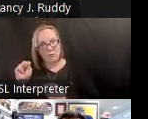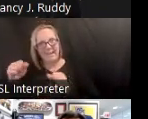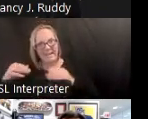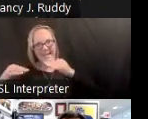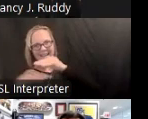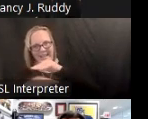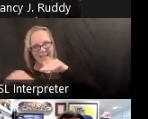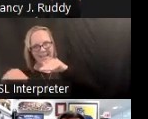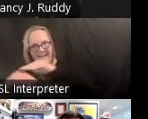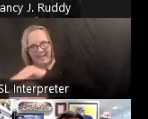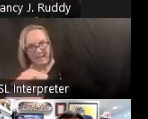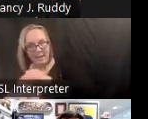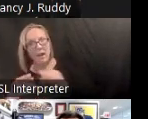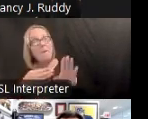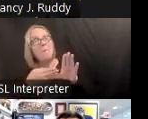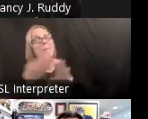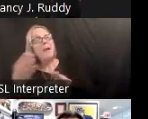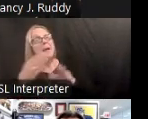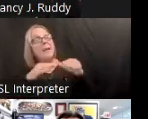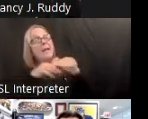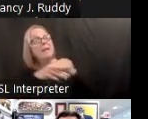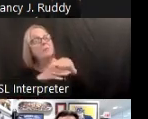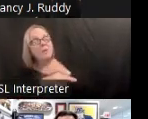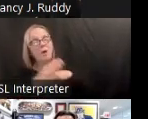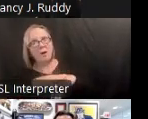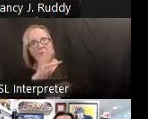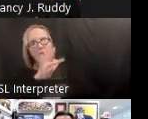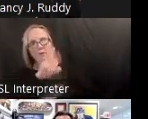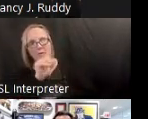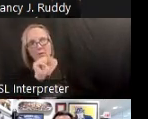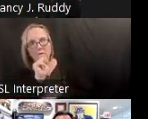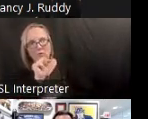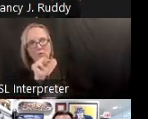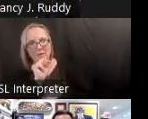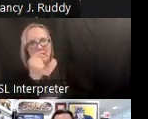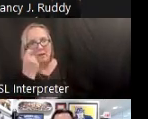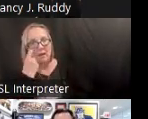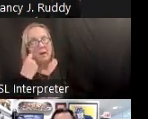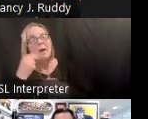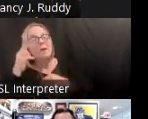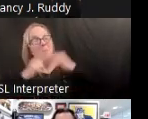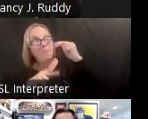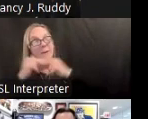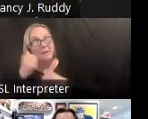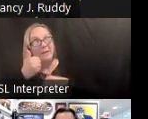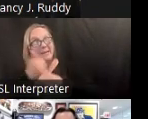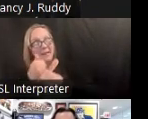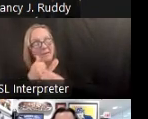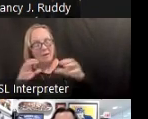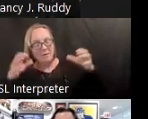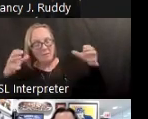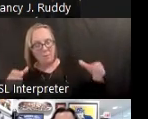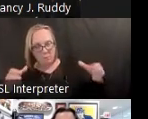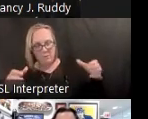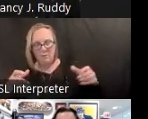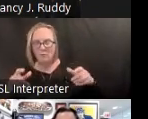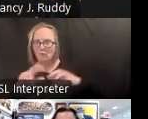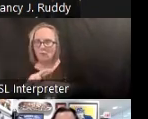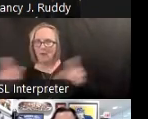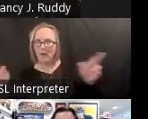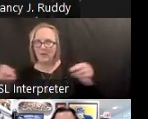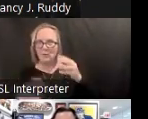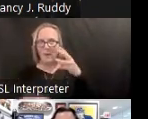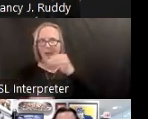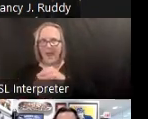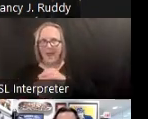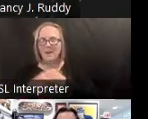on 41st Street. The building itself has been carved out to allow for 3 added vehicular access lanes that